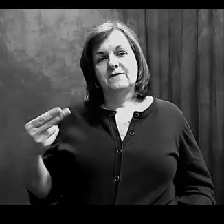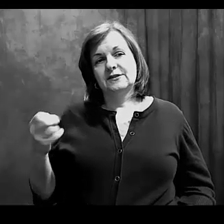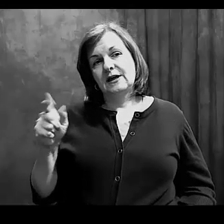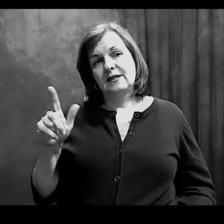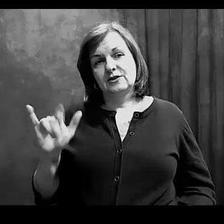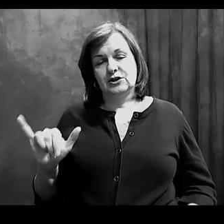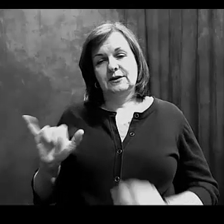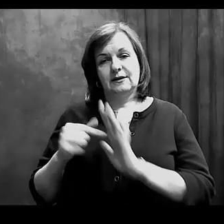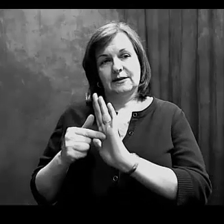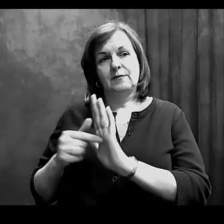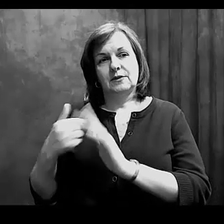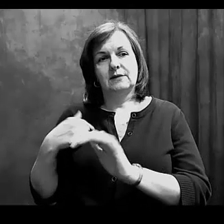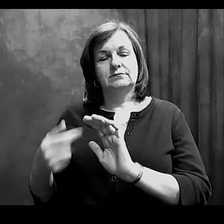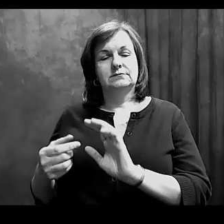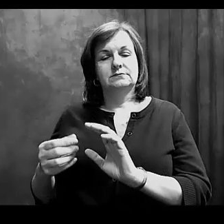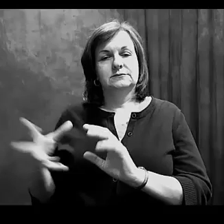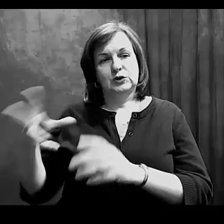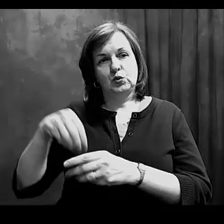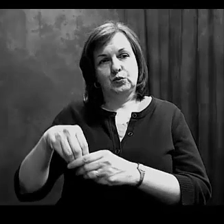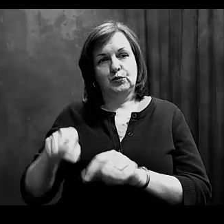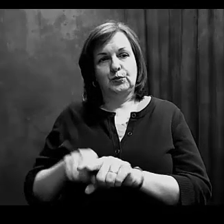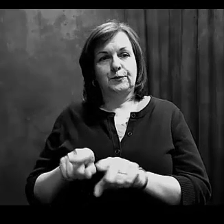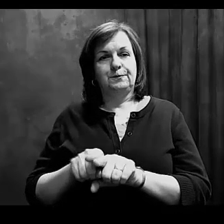will be sure to give you as well as we go along.